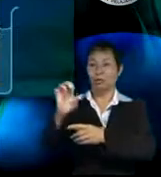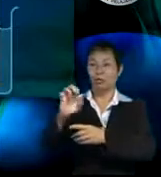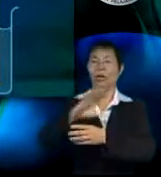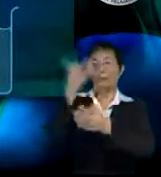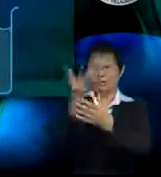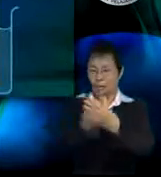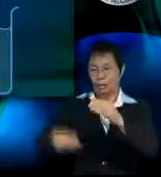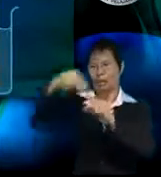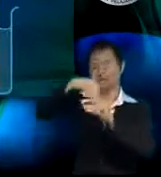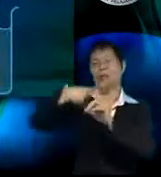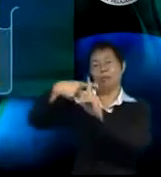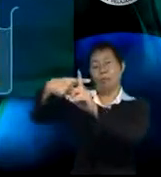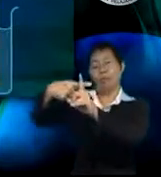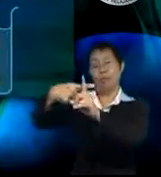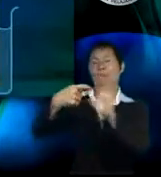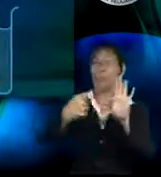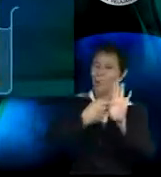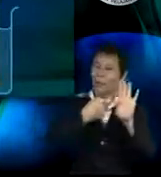the positive end of the battery.